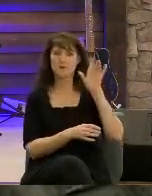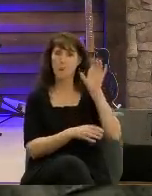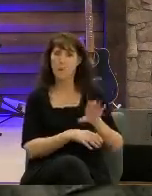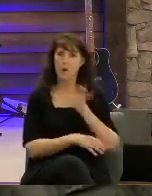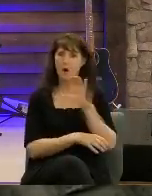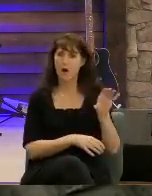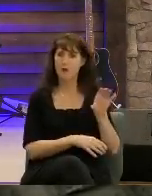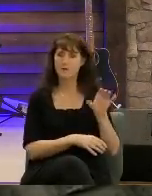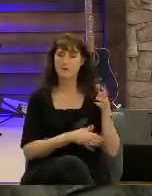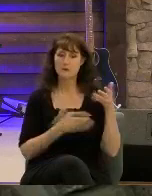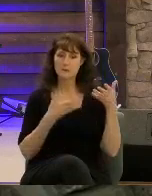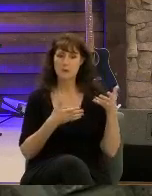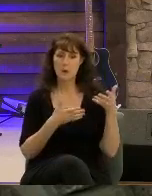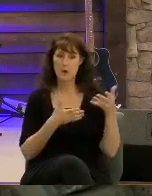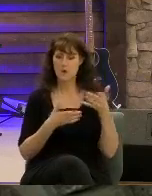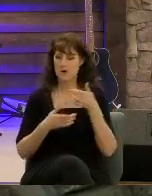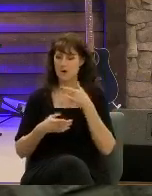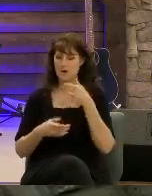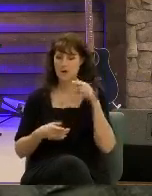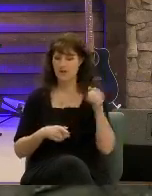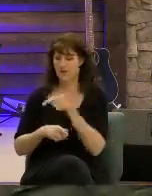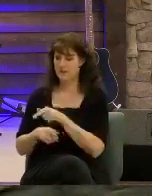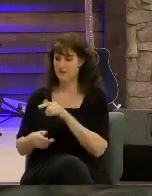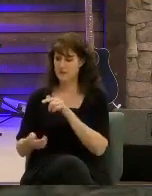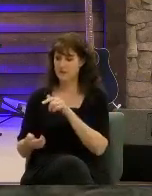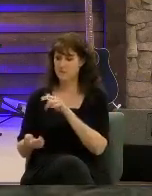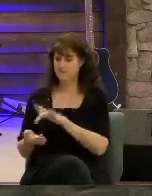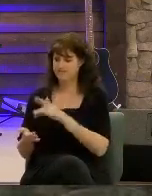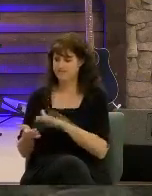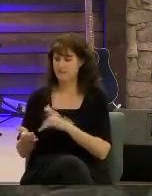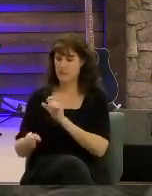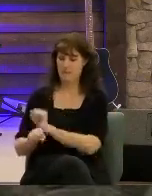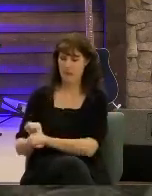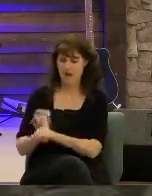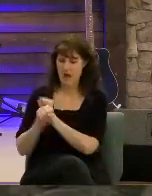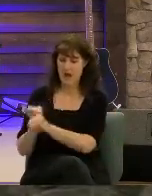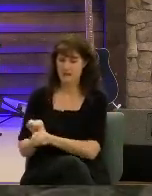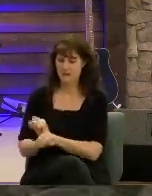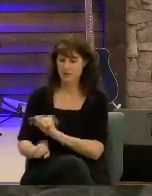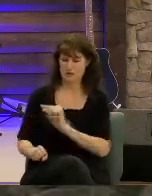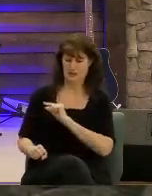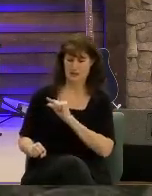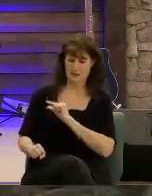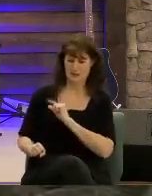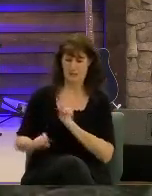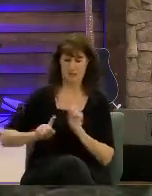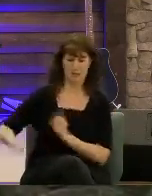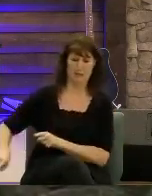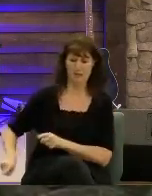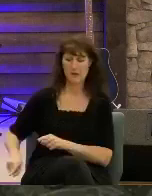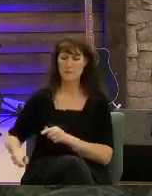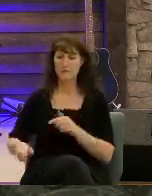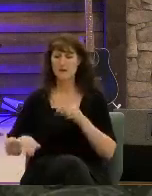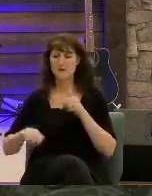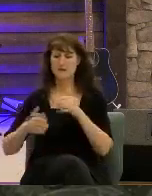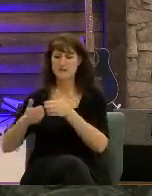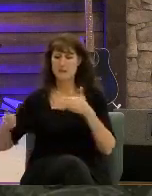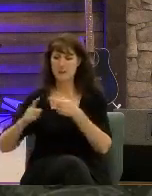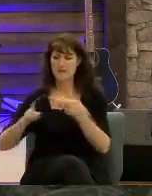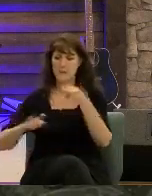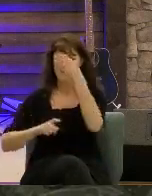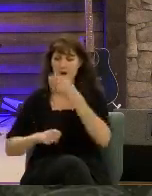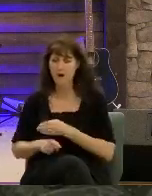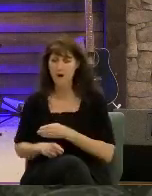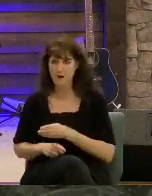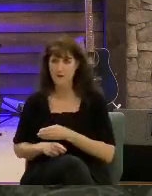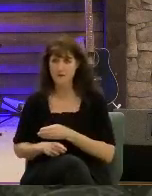you know, is bondage, right? It's bondage. It's being condemned. It's guilty. It's being separated from God. Amen? But on the other side,